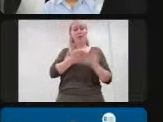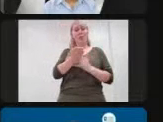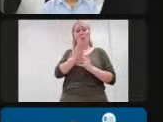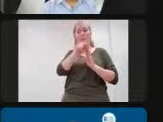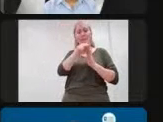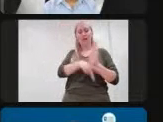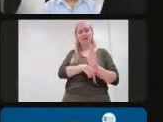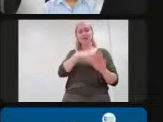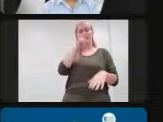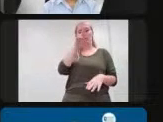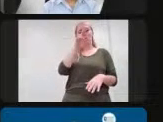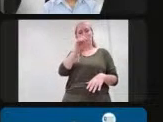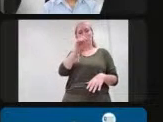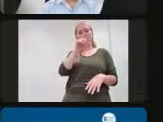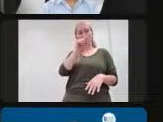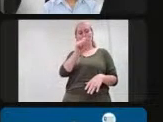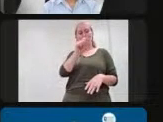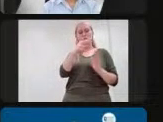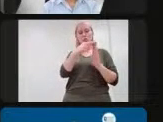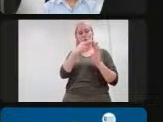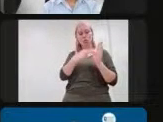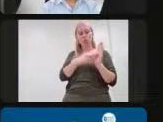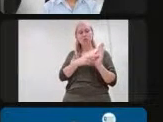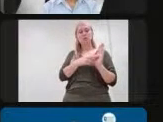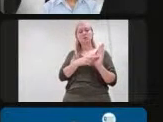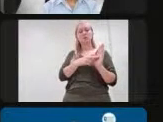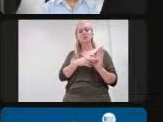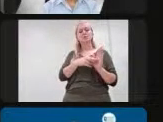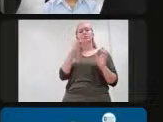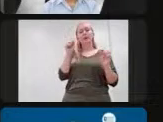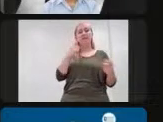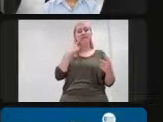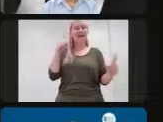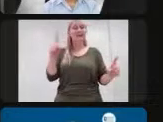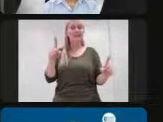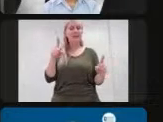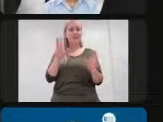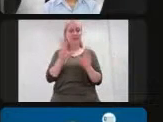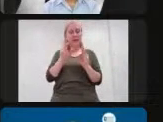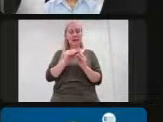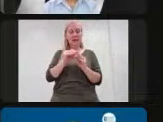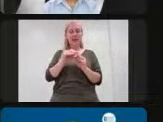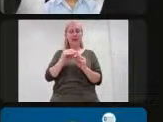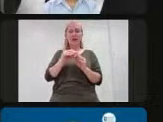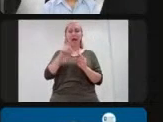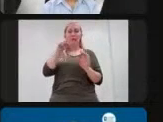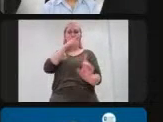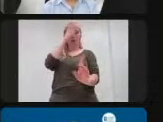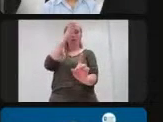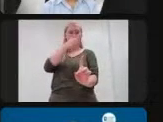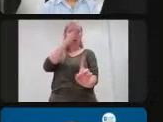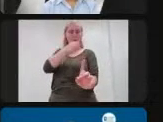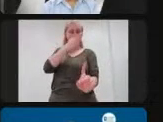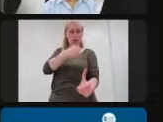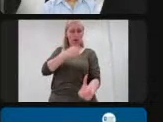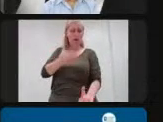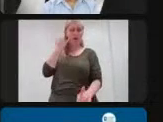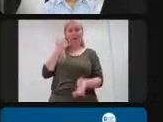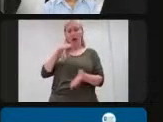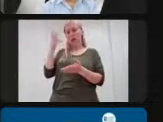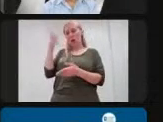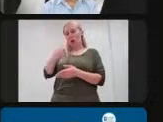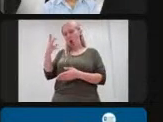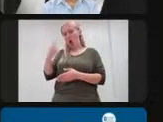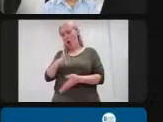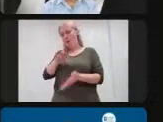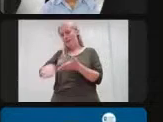an effective and efficient meeting, we have to stay on topic. So if I cut people off, it's because we're not staying on topic. We're